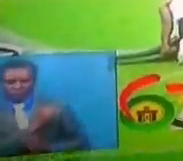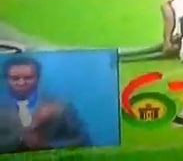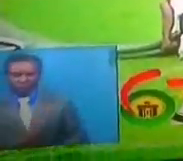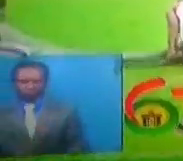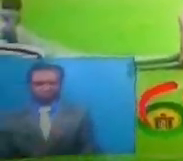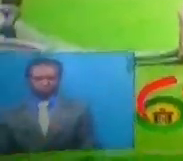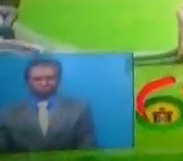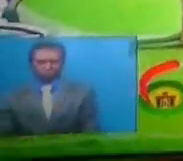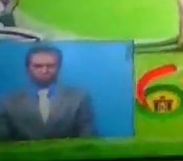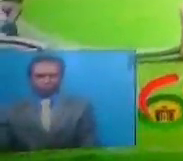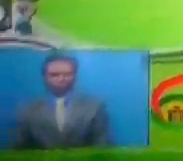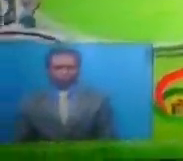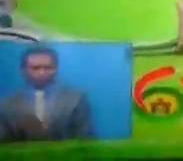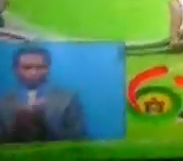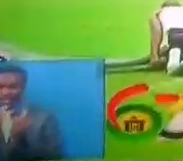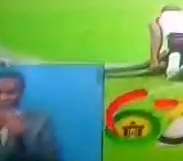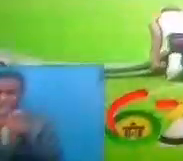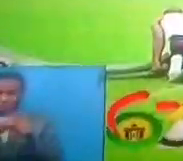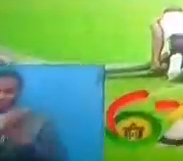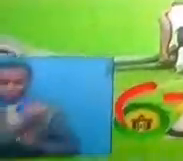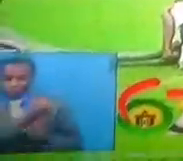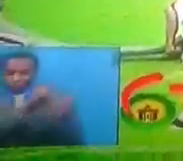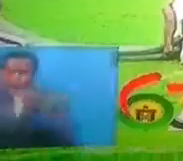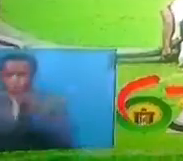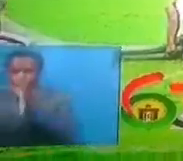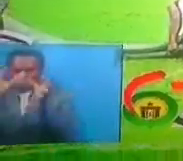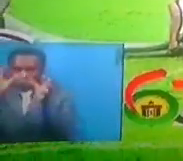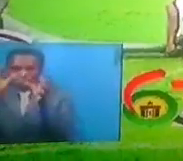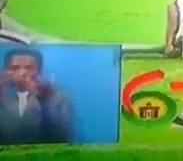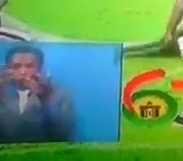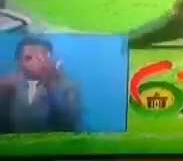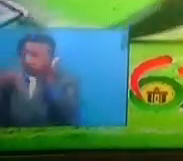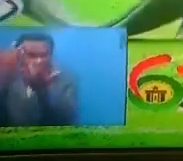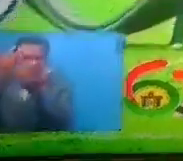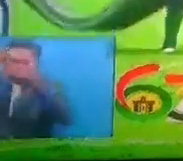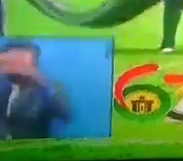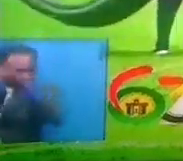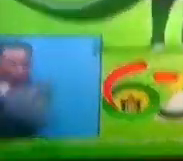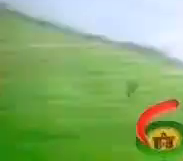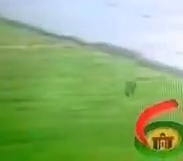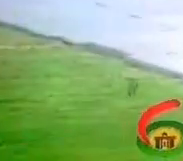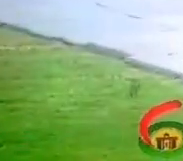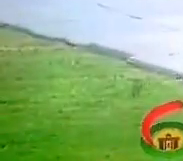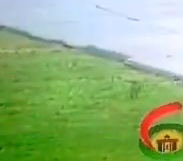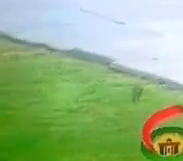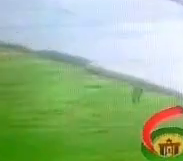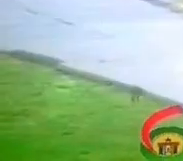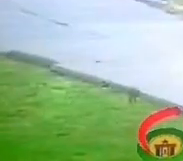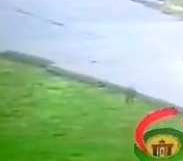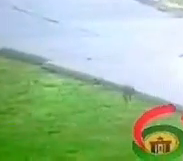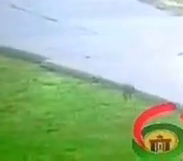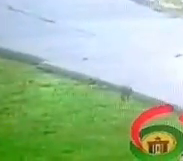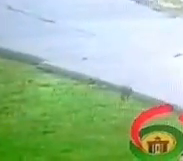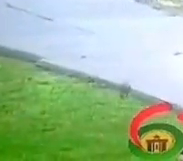tasks that the Ghana Armed Forces have to go through in order to protect our territory. And in unison,